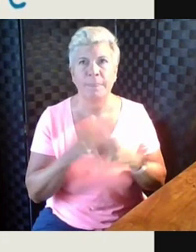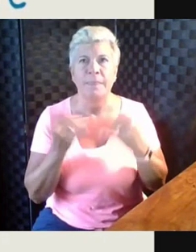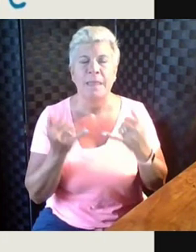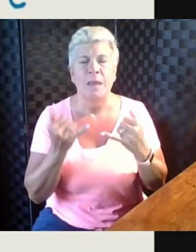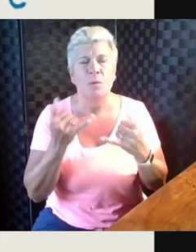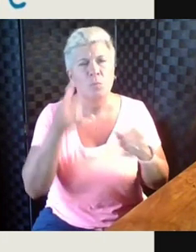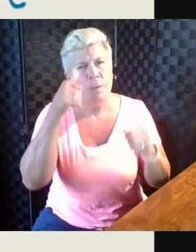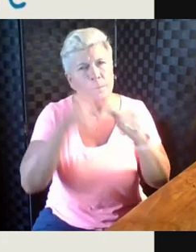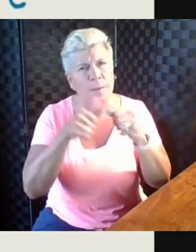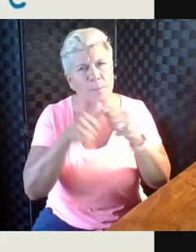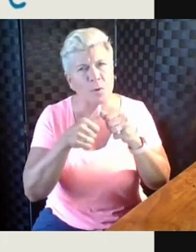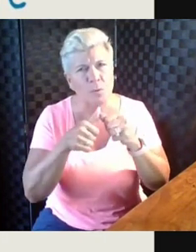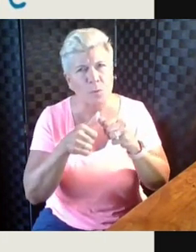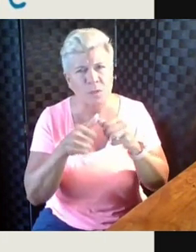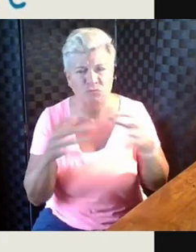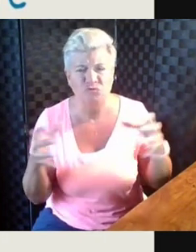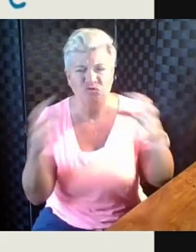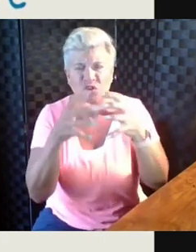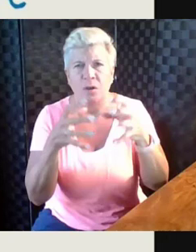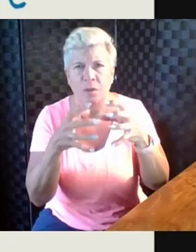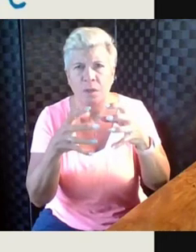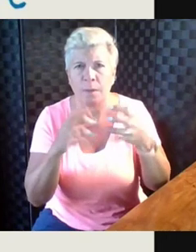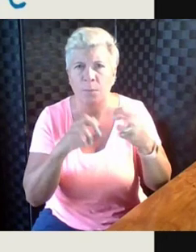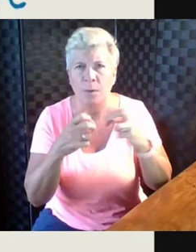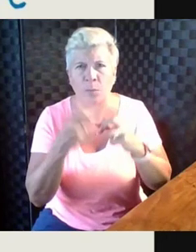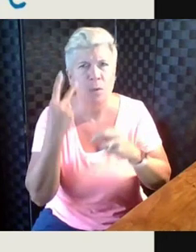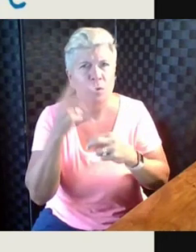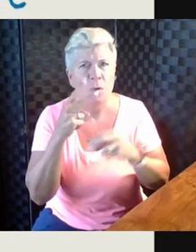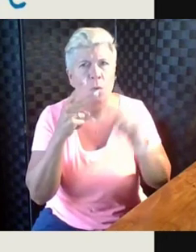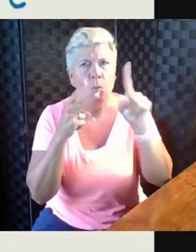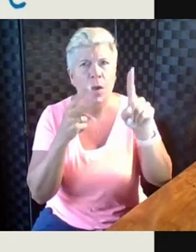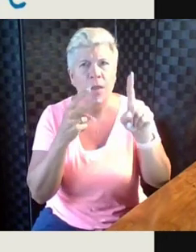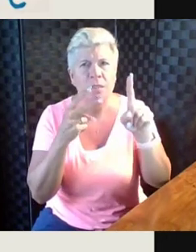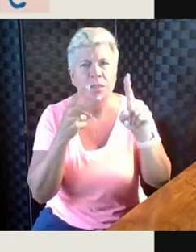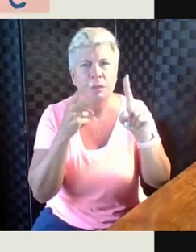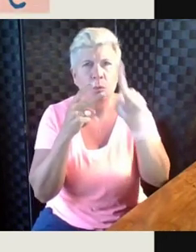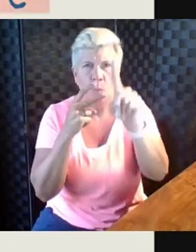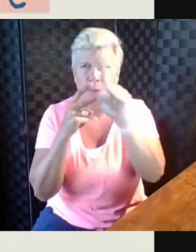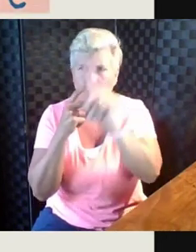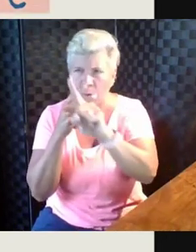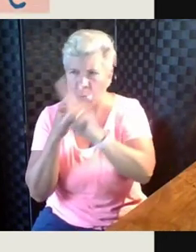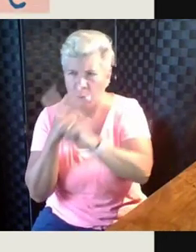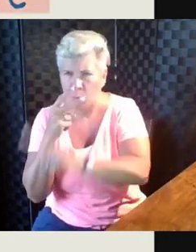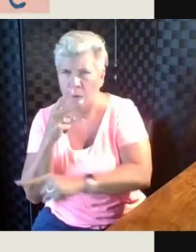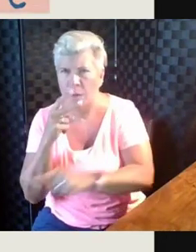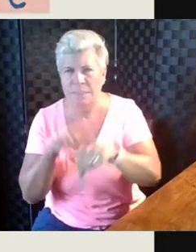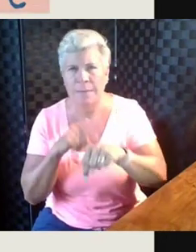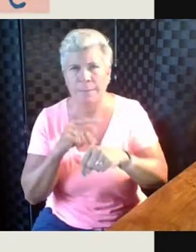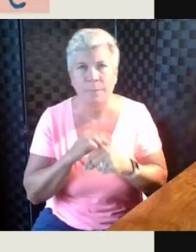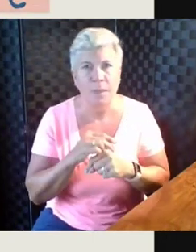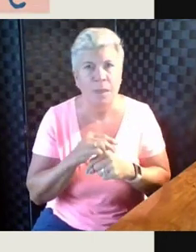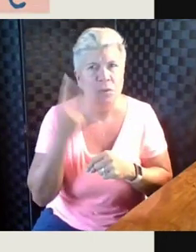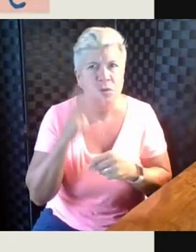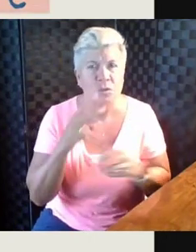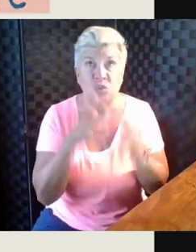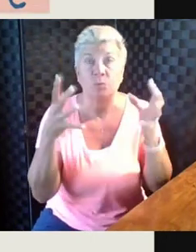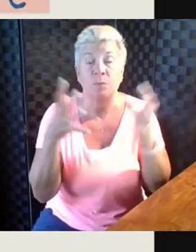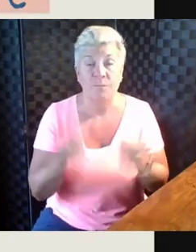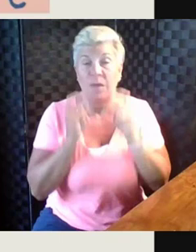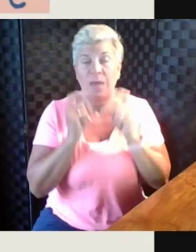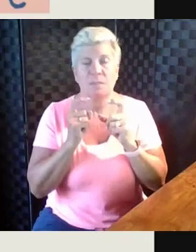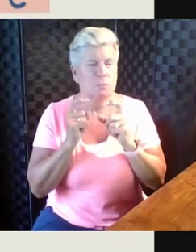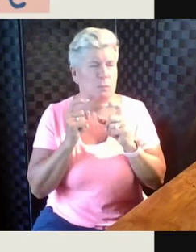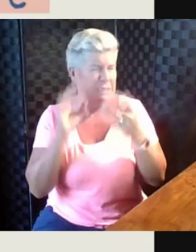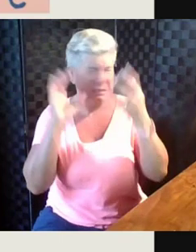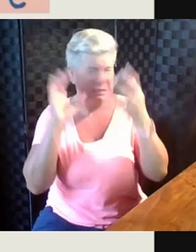Now remember that when we chunk a problem, we're looking at one chunk at a time. Because if we look at too much too